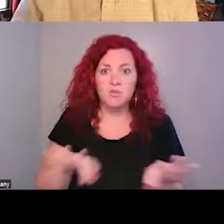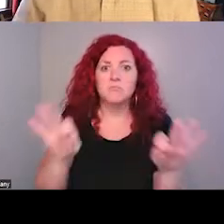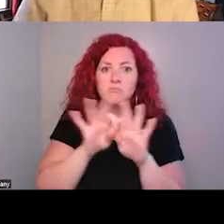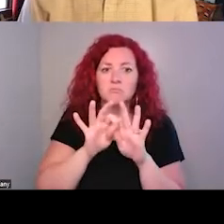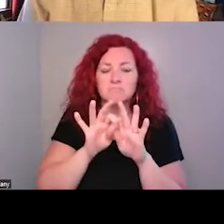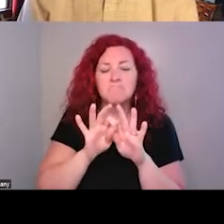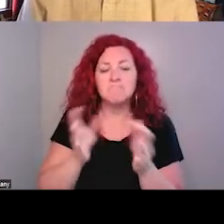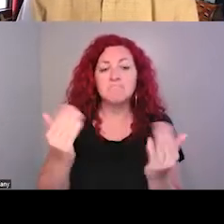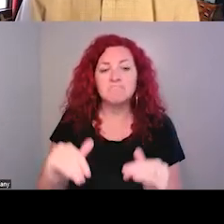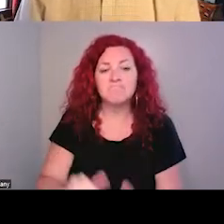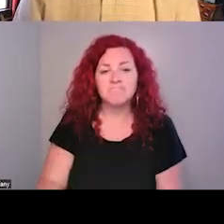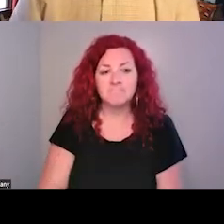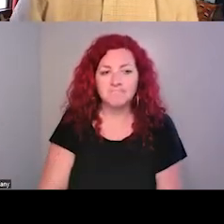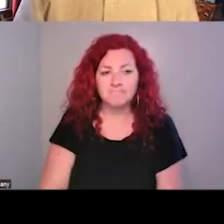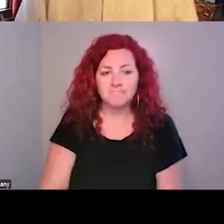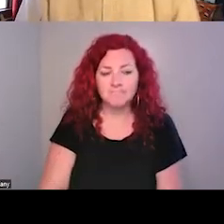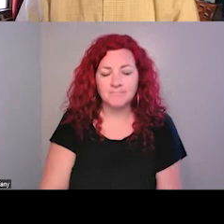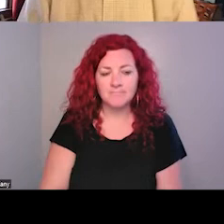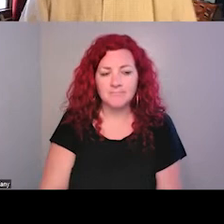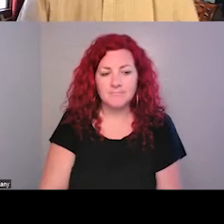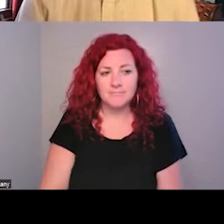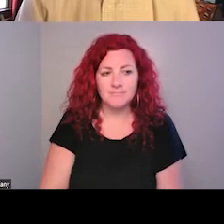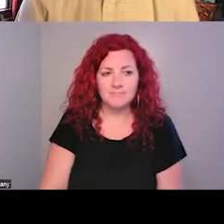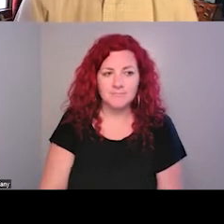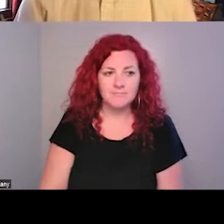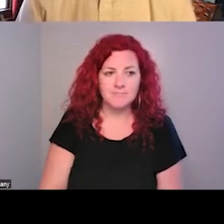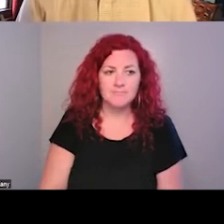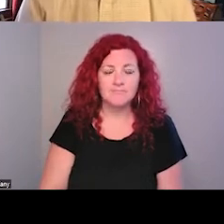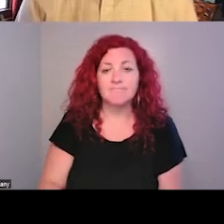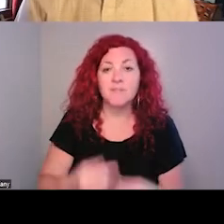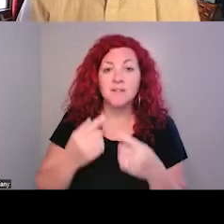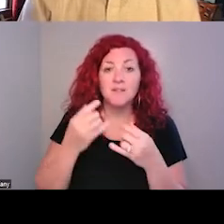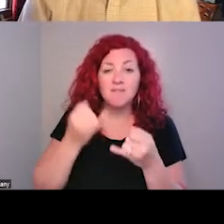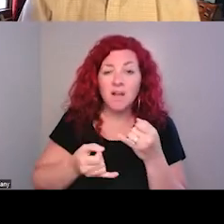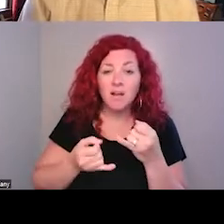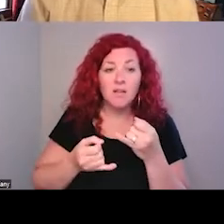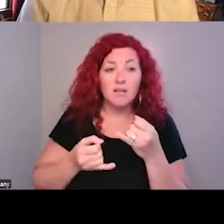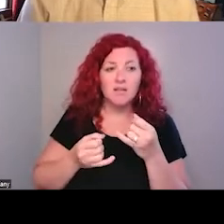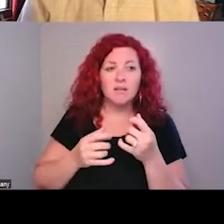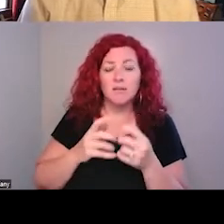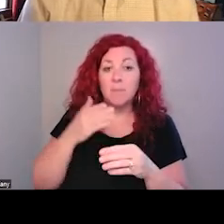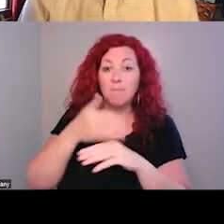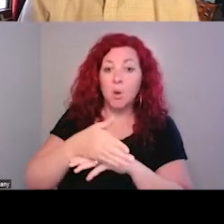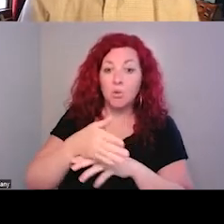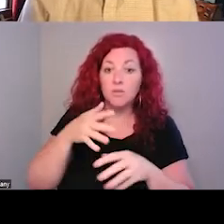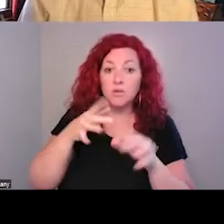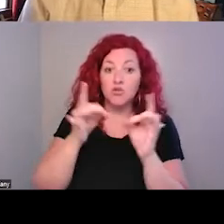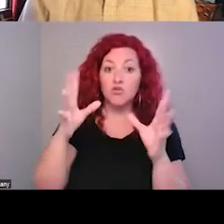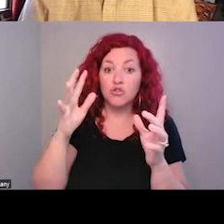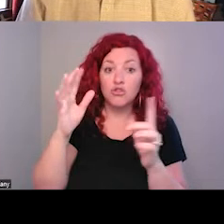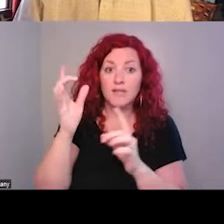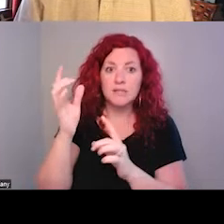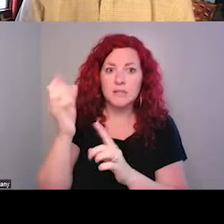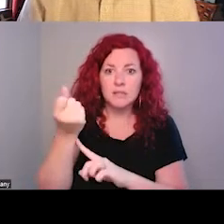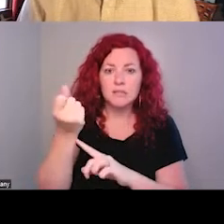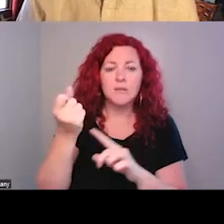Next slide, please. And then finally, post-crisis follow-up. So I think of this as really a core component of the crisis